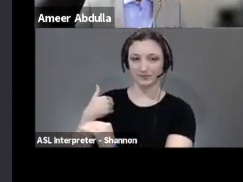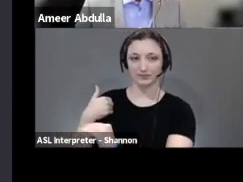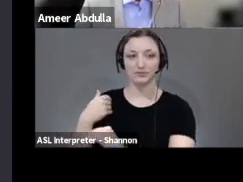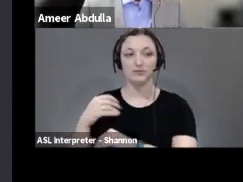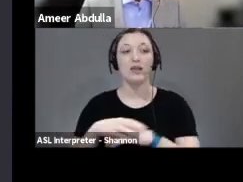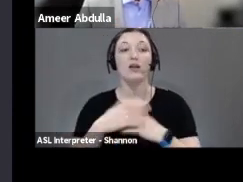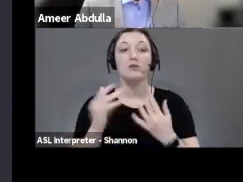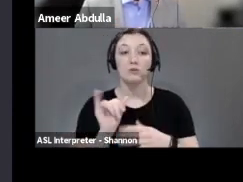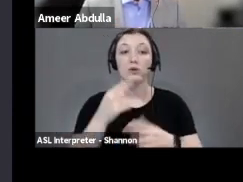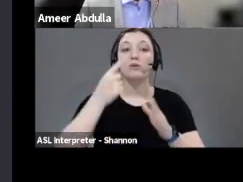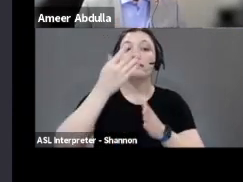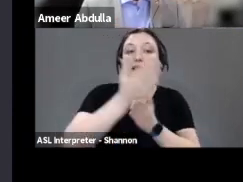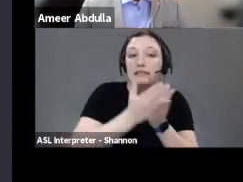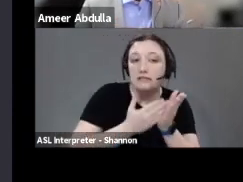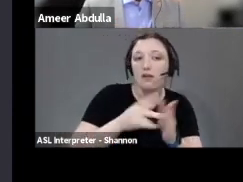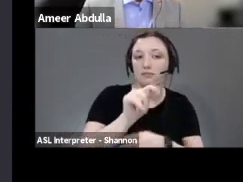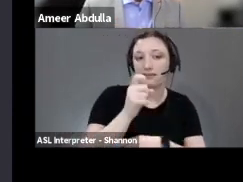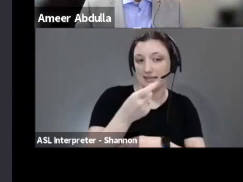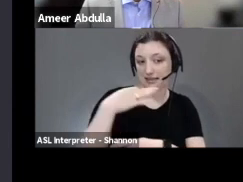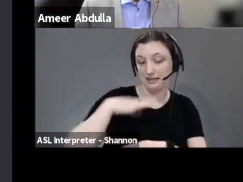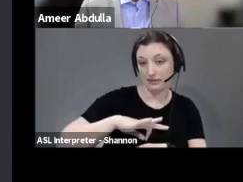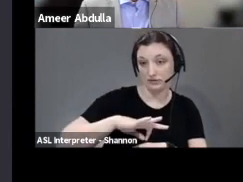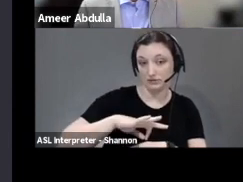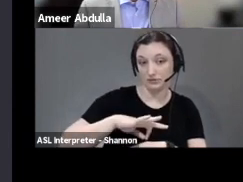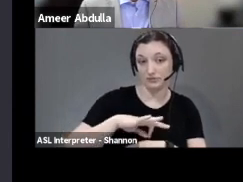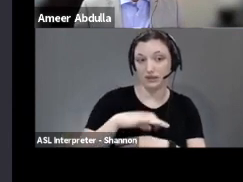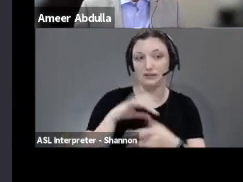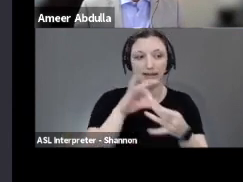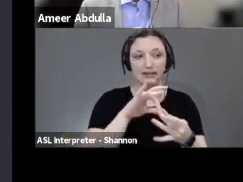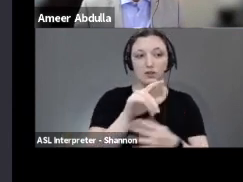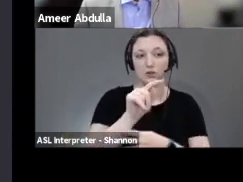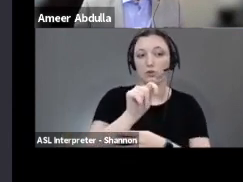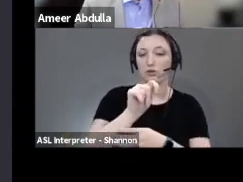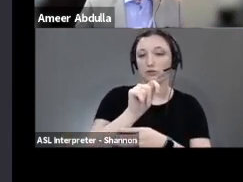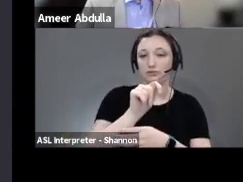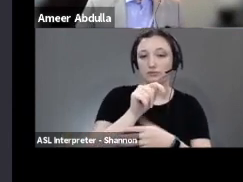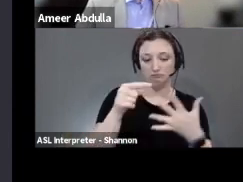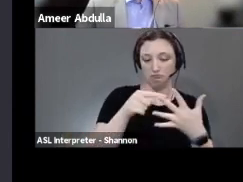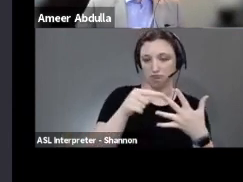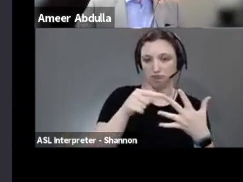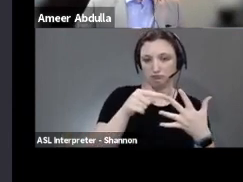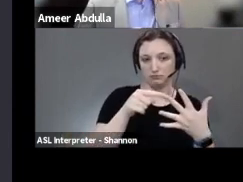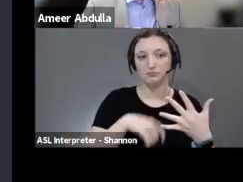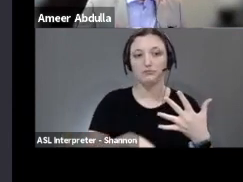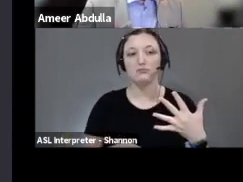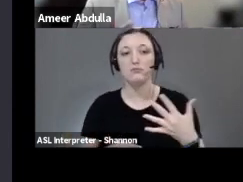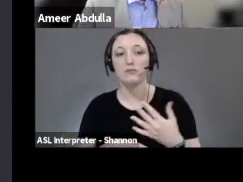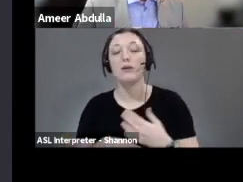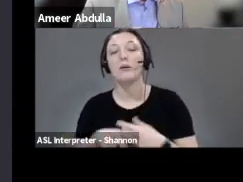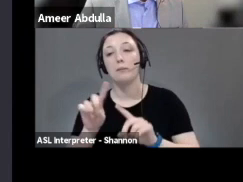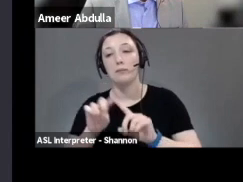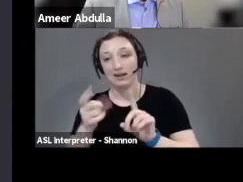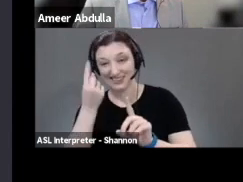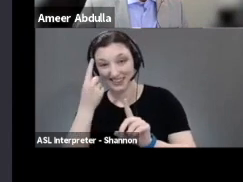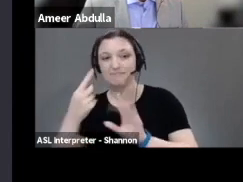tax advantages that are possible with stock options. We'll dig a bit deeper into those a bit later on. But there are some cons. And so